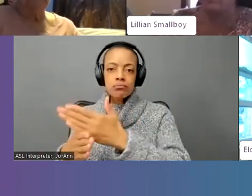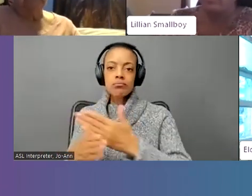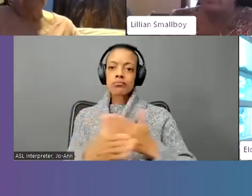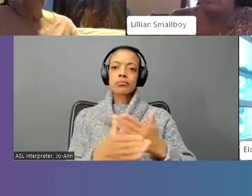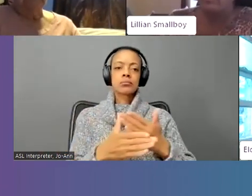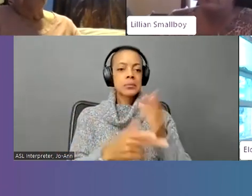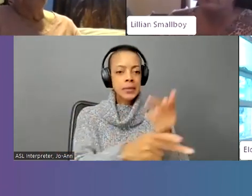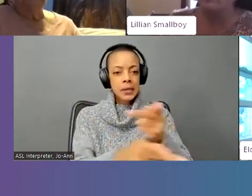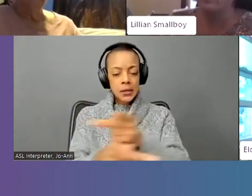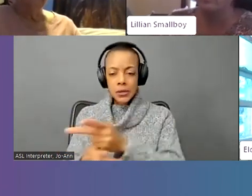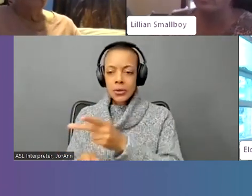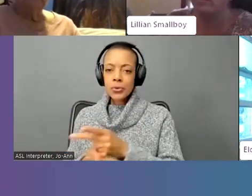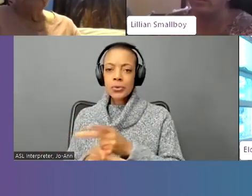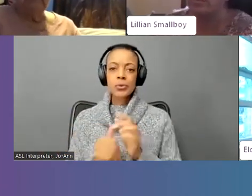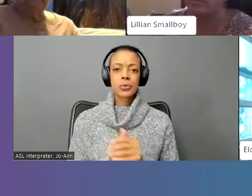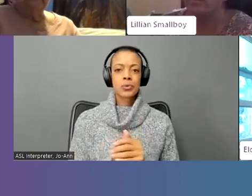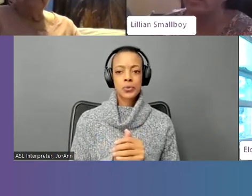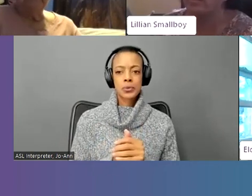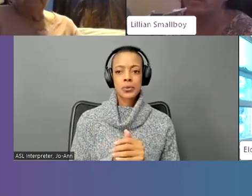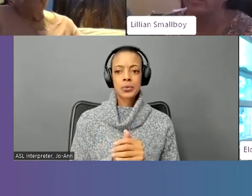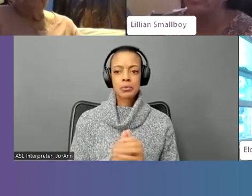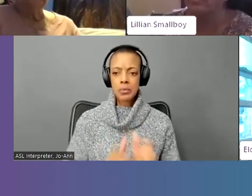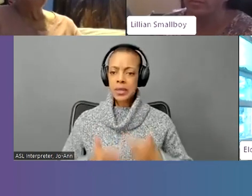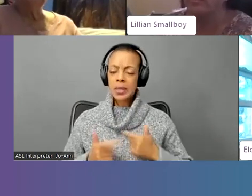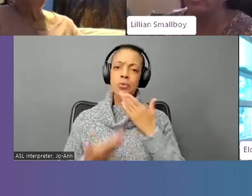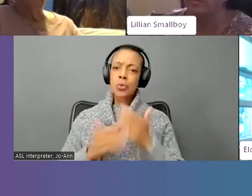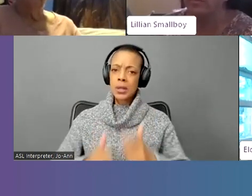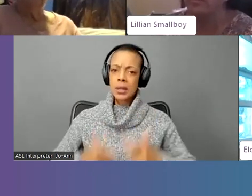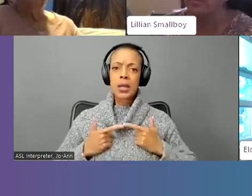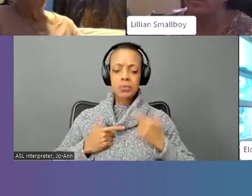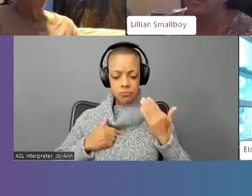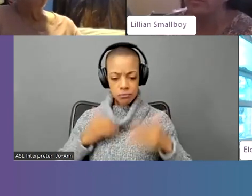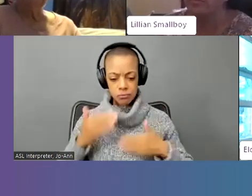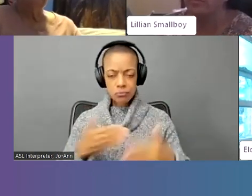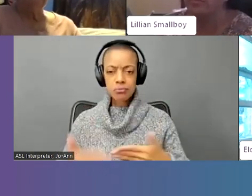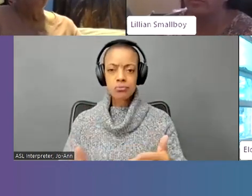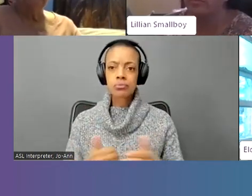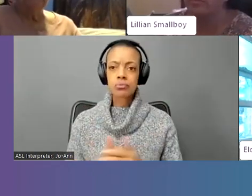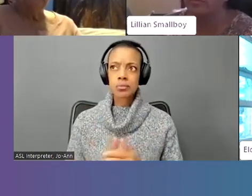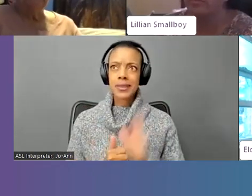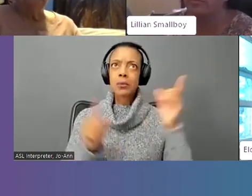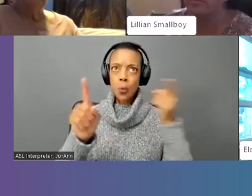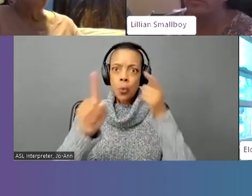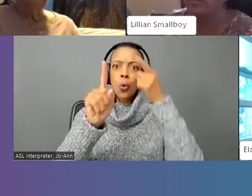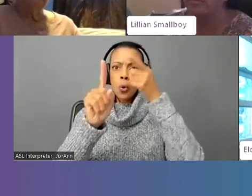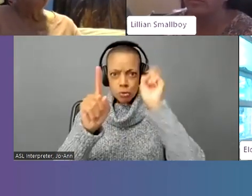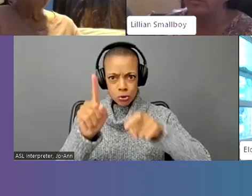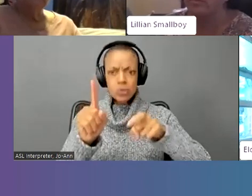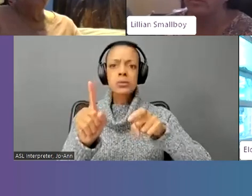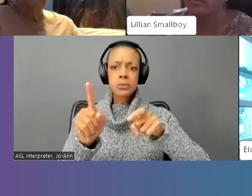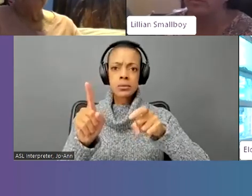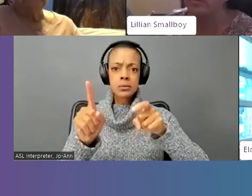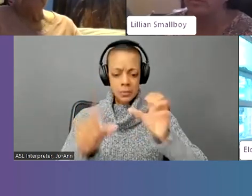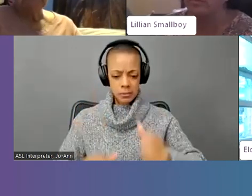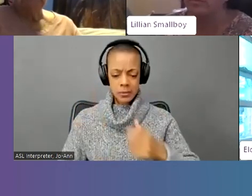caring, you know, and living that good life, because that's how we were meant to live, you know, with the abundance